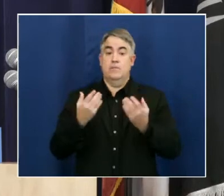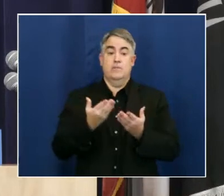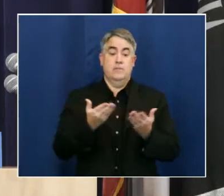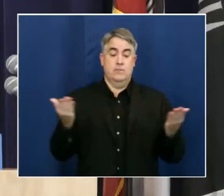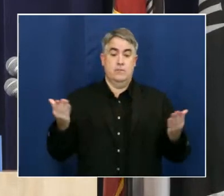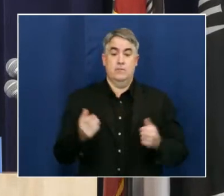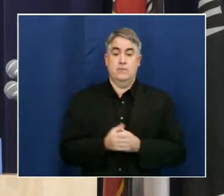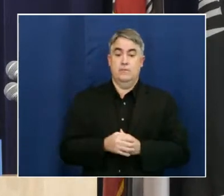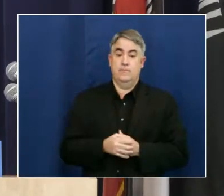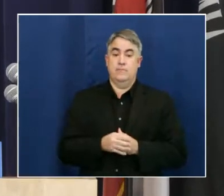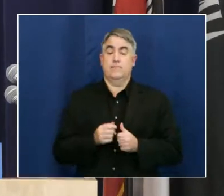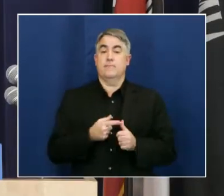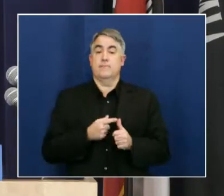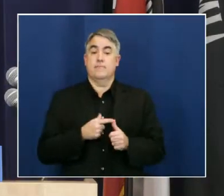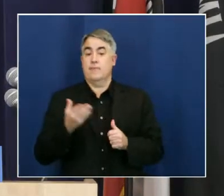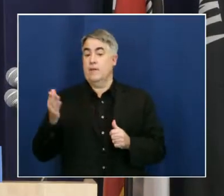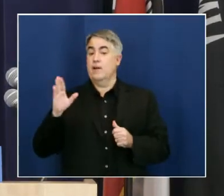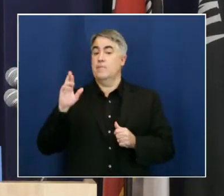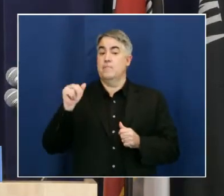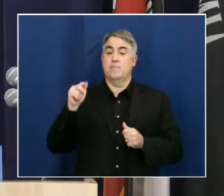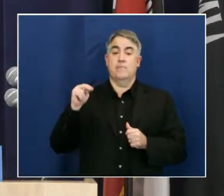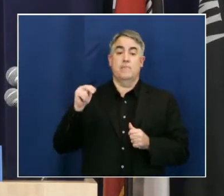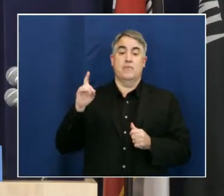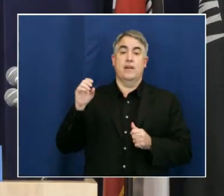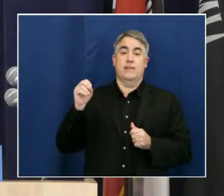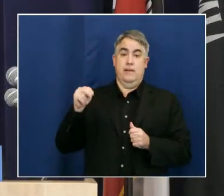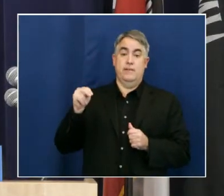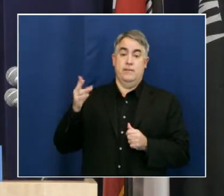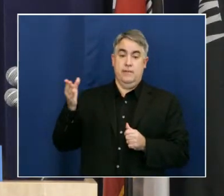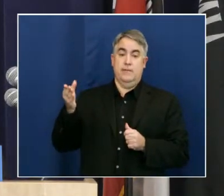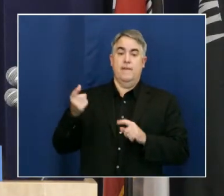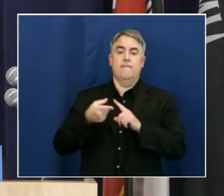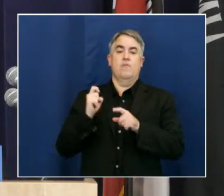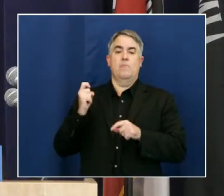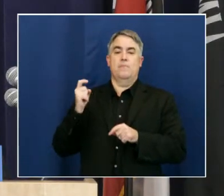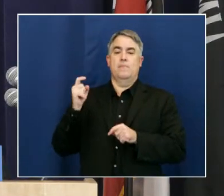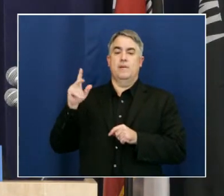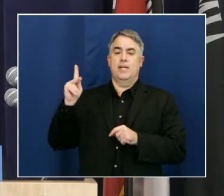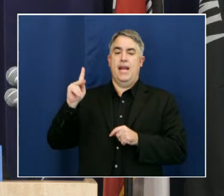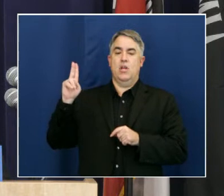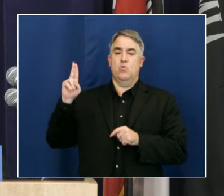The first call is from Brandon Stone with KUSI.